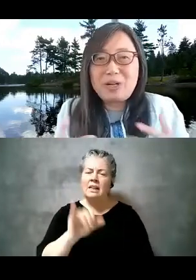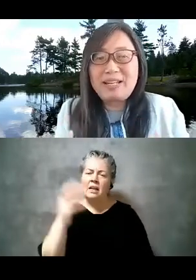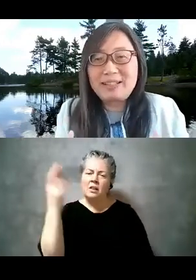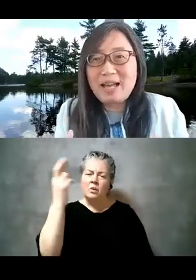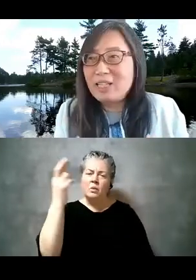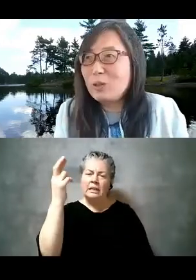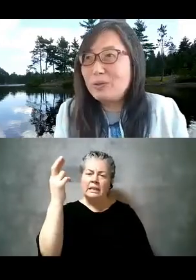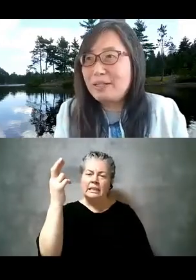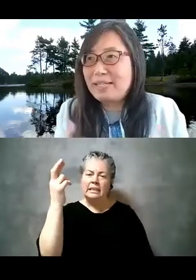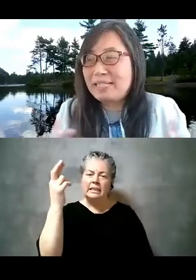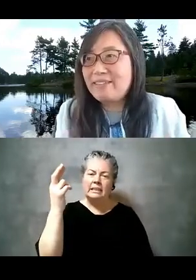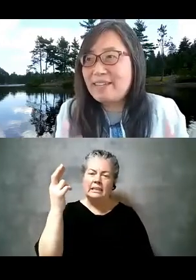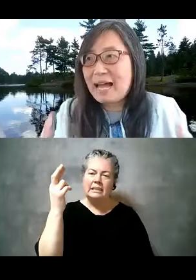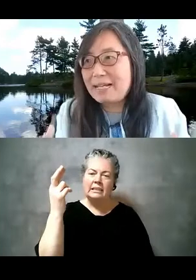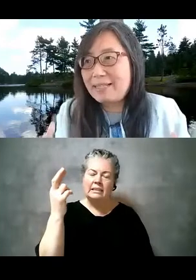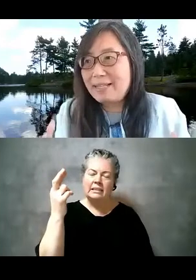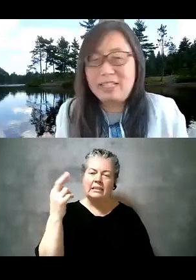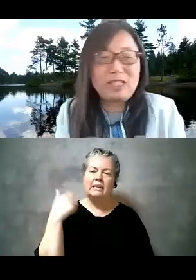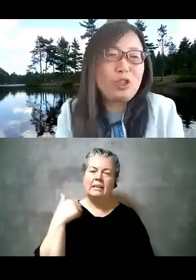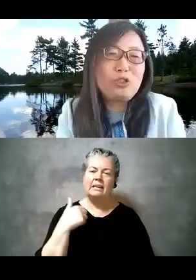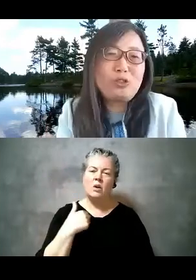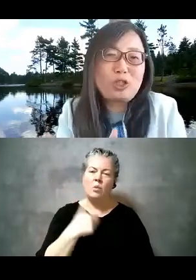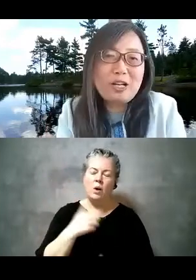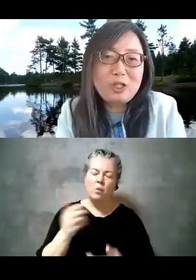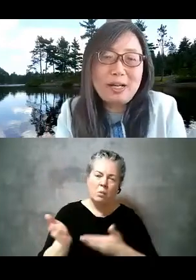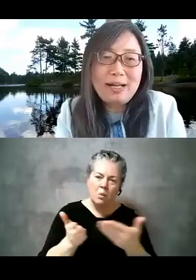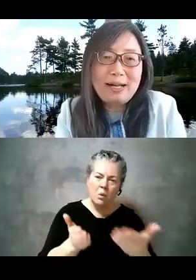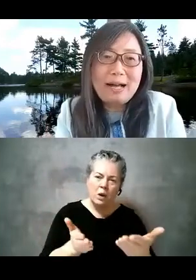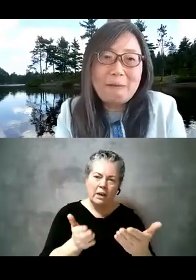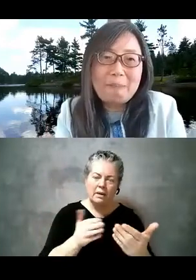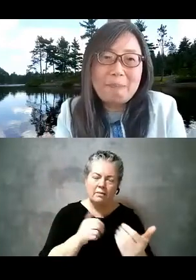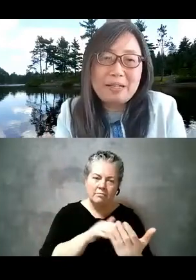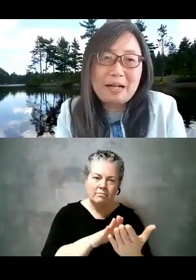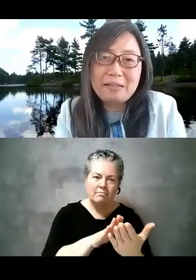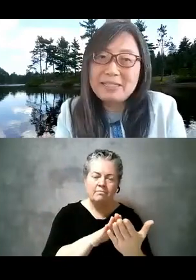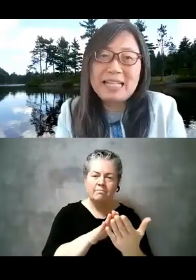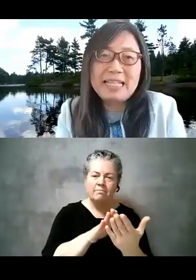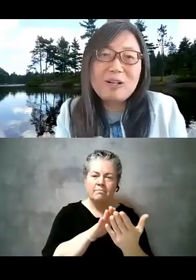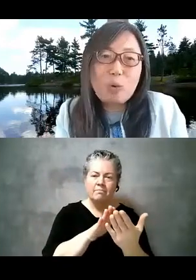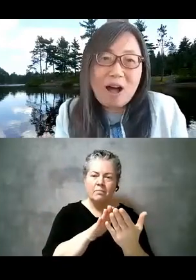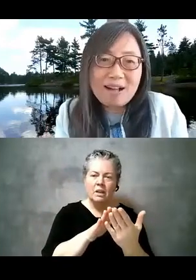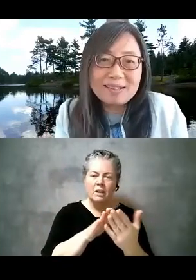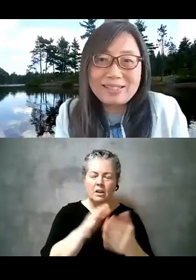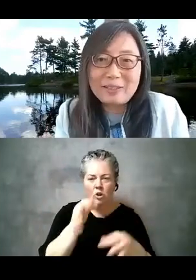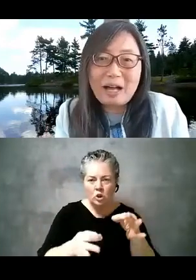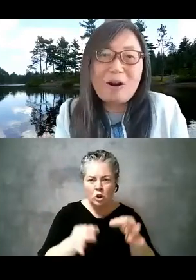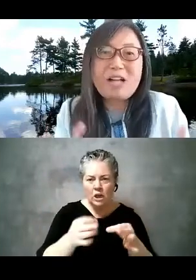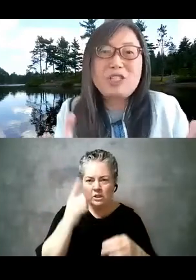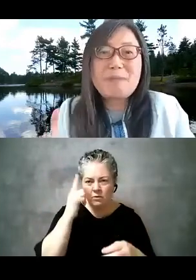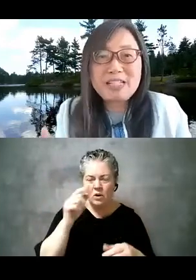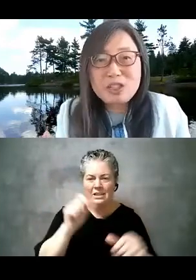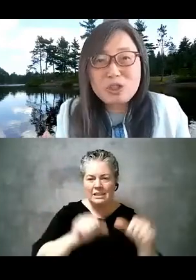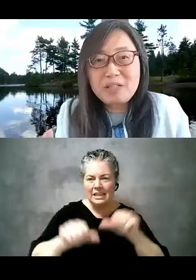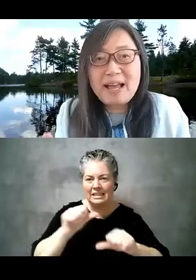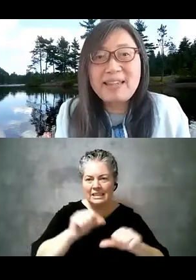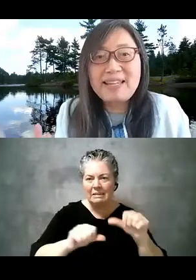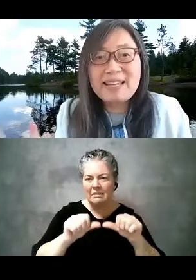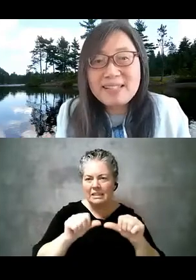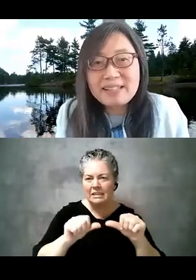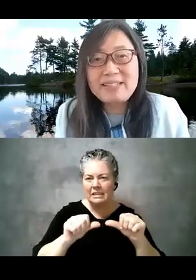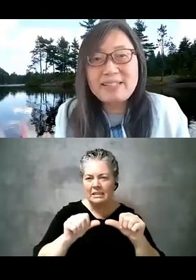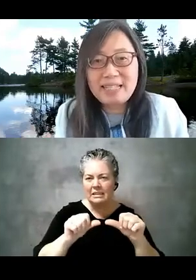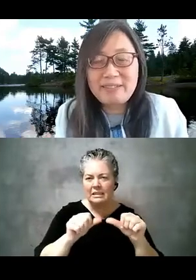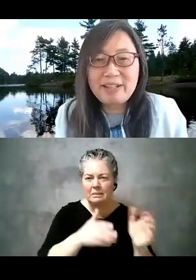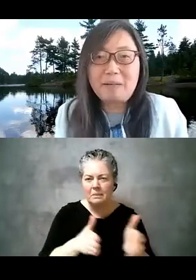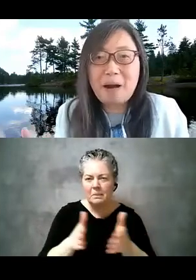would bring into a sensitivity analysis, into judge on scientific grounds, how large the bias needs to be, and is